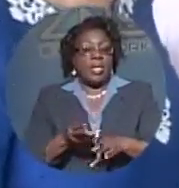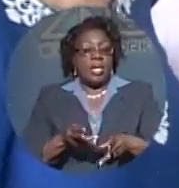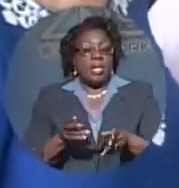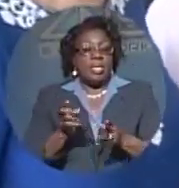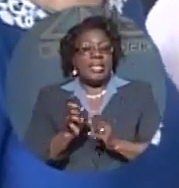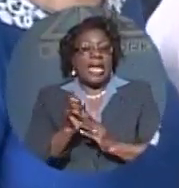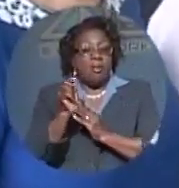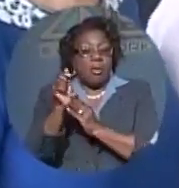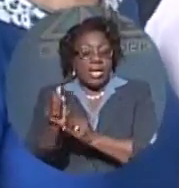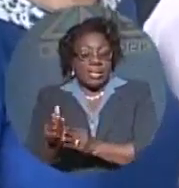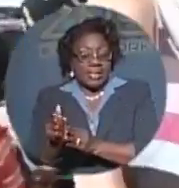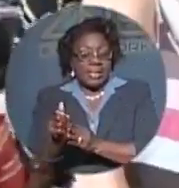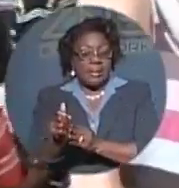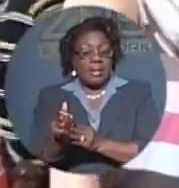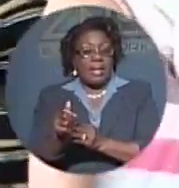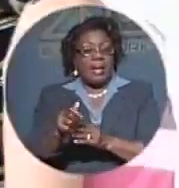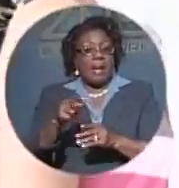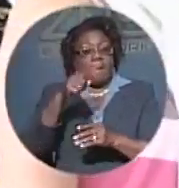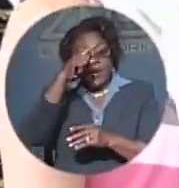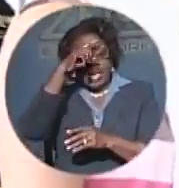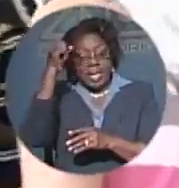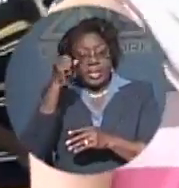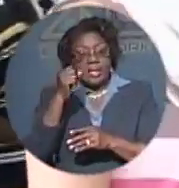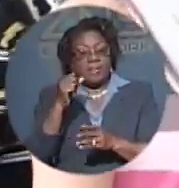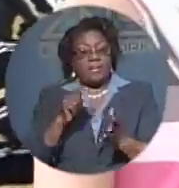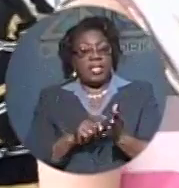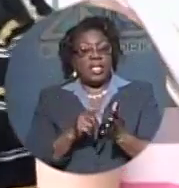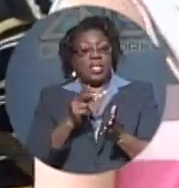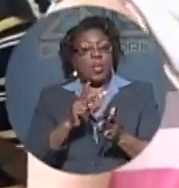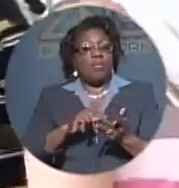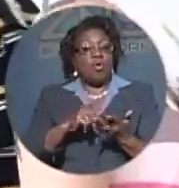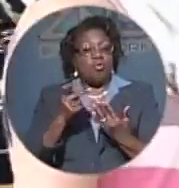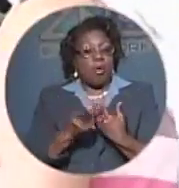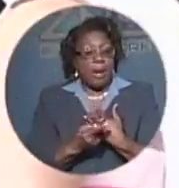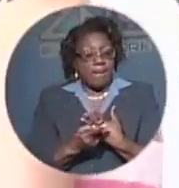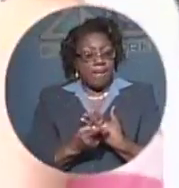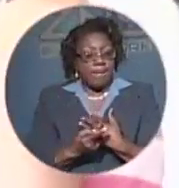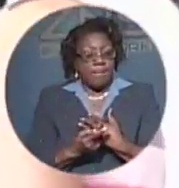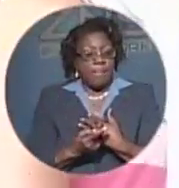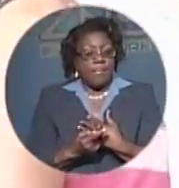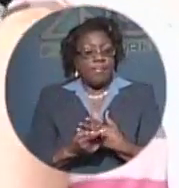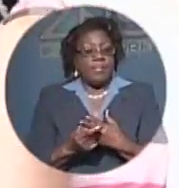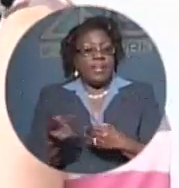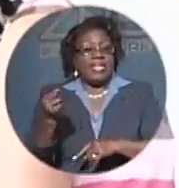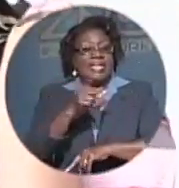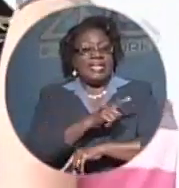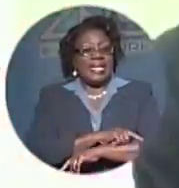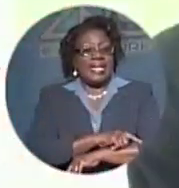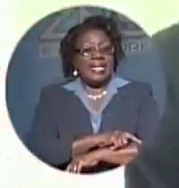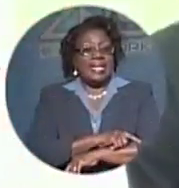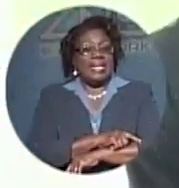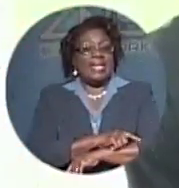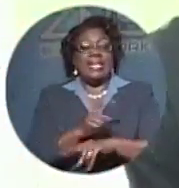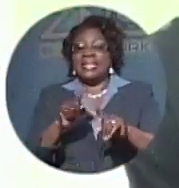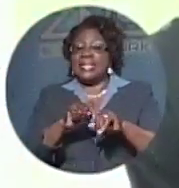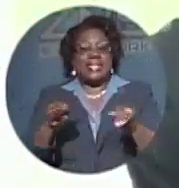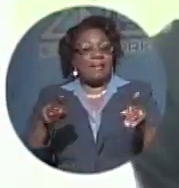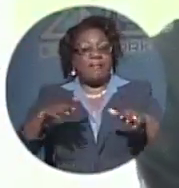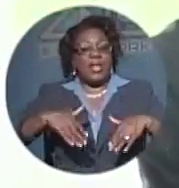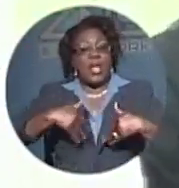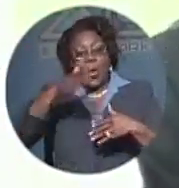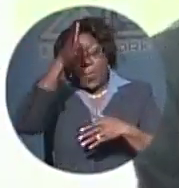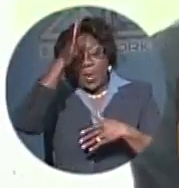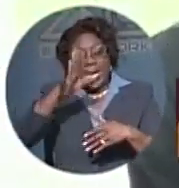student Travis Robinson. He was once considered at risk, but today he tells a different story. My grades